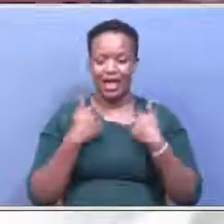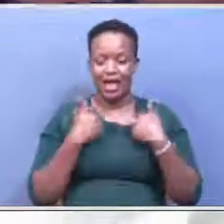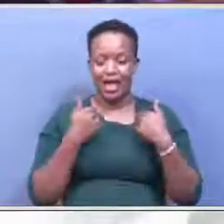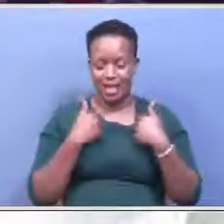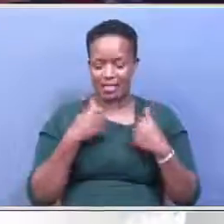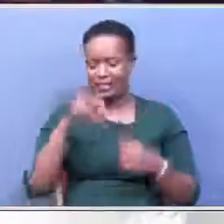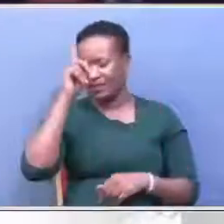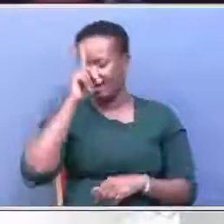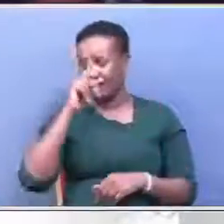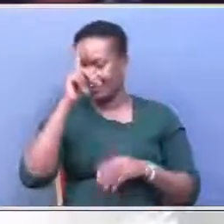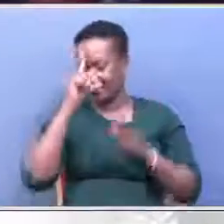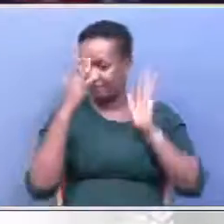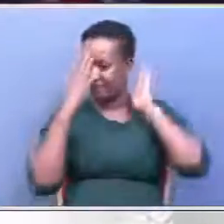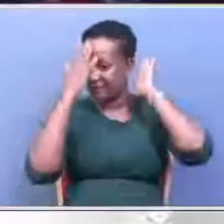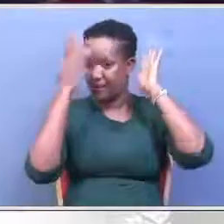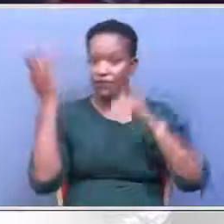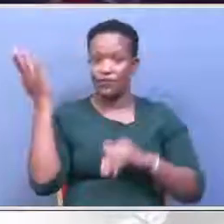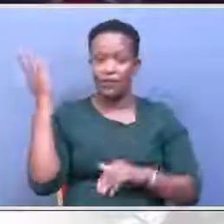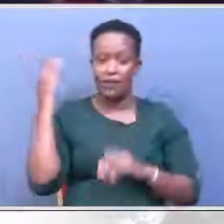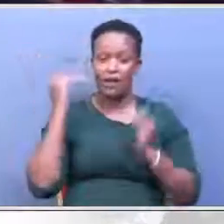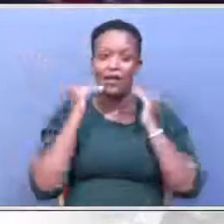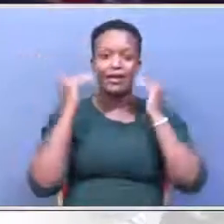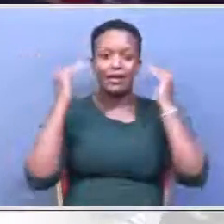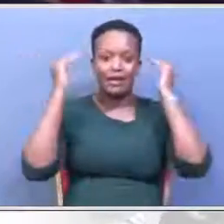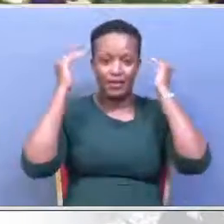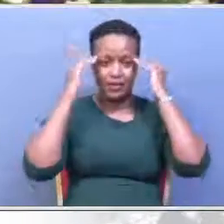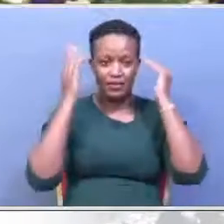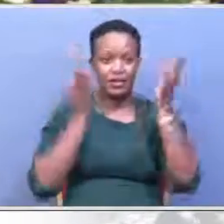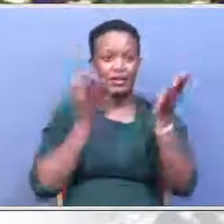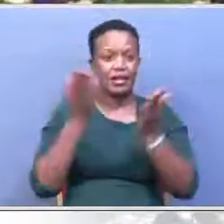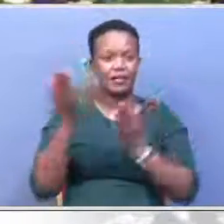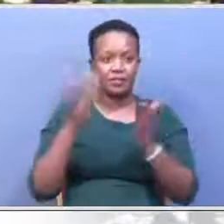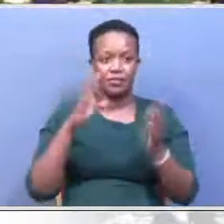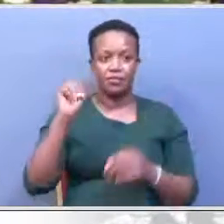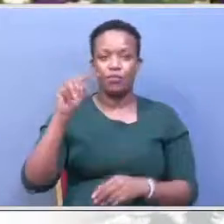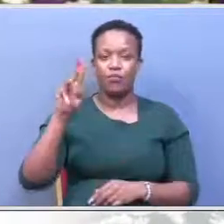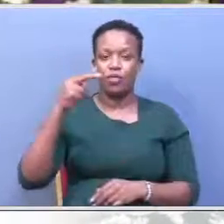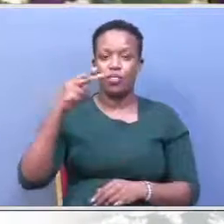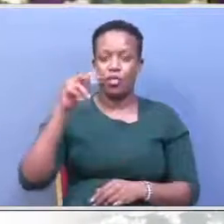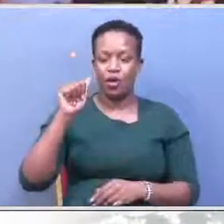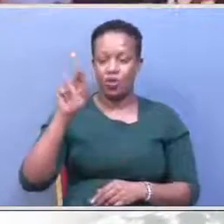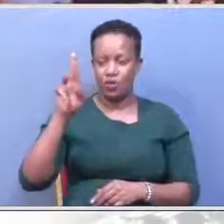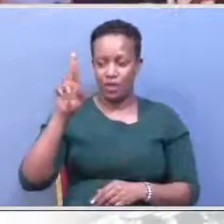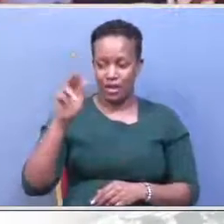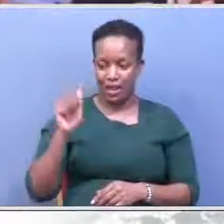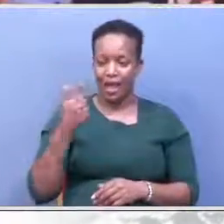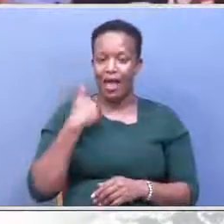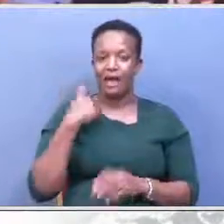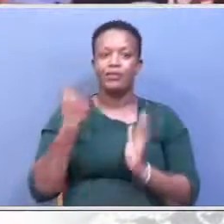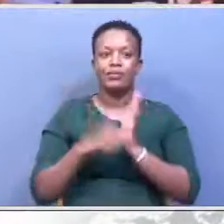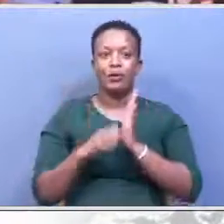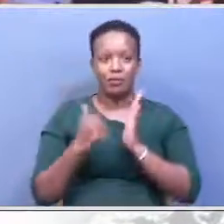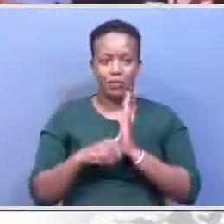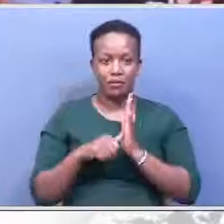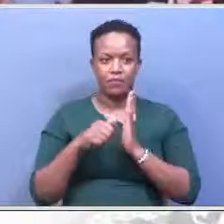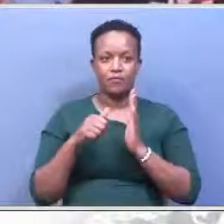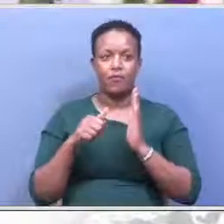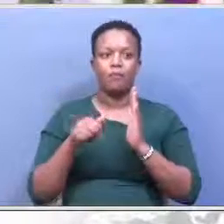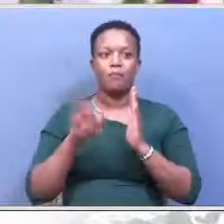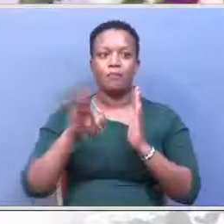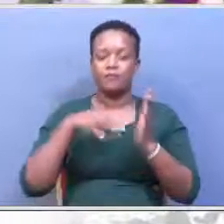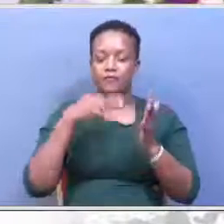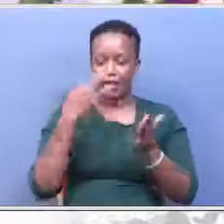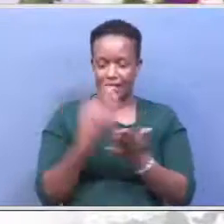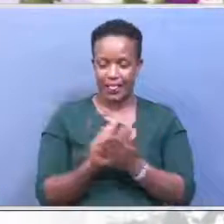seriously, and the former head of public service, Francis Muthaura, landed in trouble for defying Muheria's advisory.